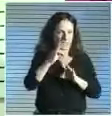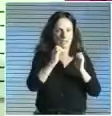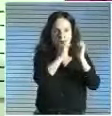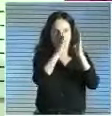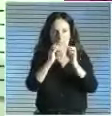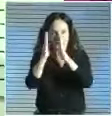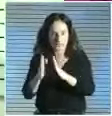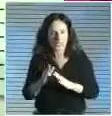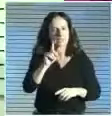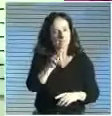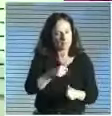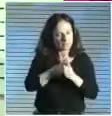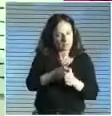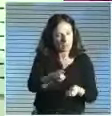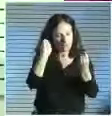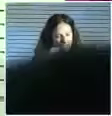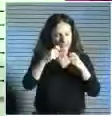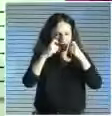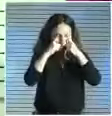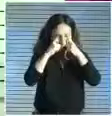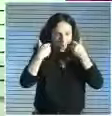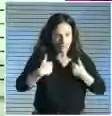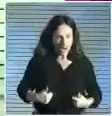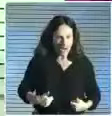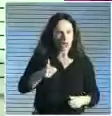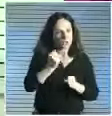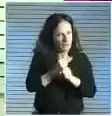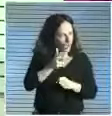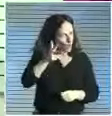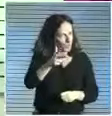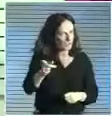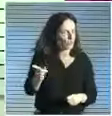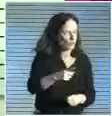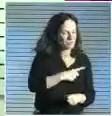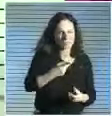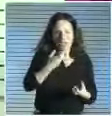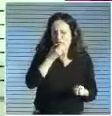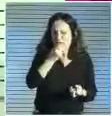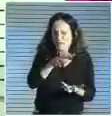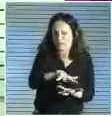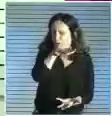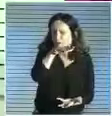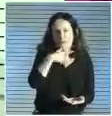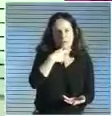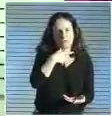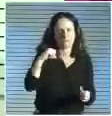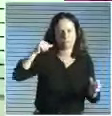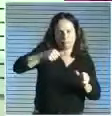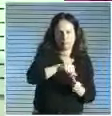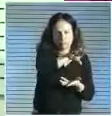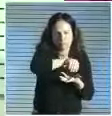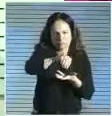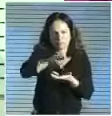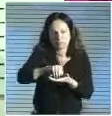the power of what the information that we're amassing provides a roadmap for manufacturers to understand where